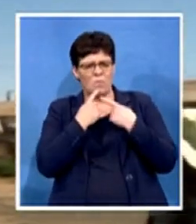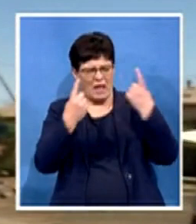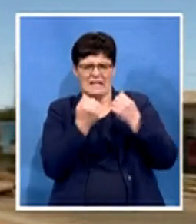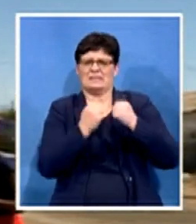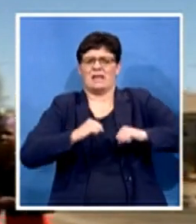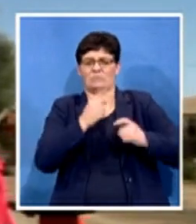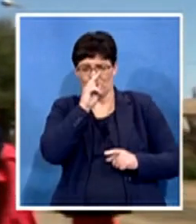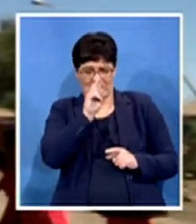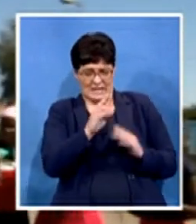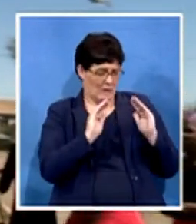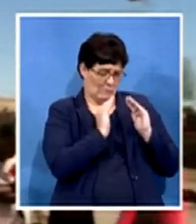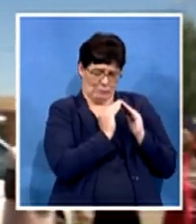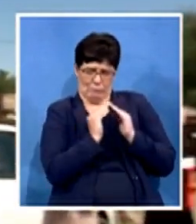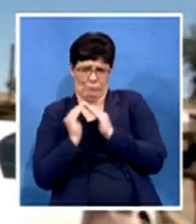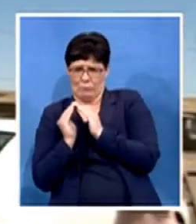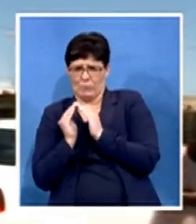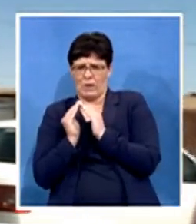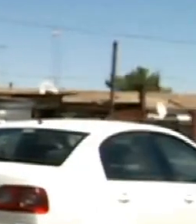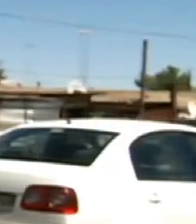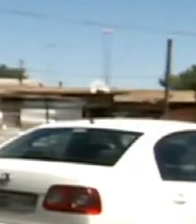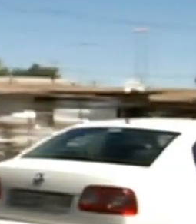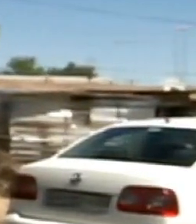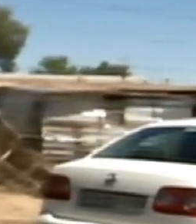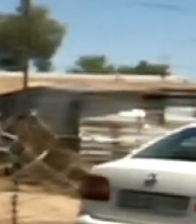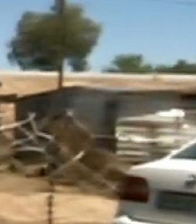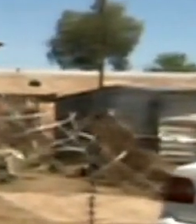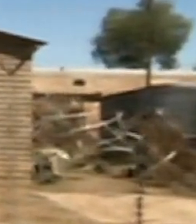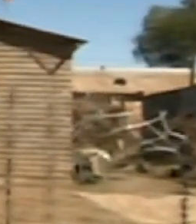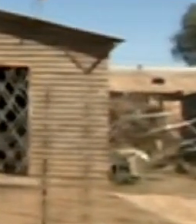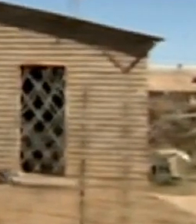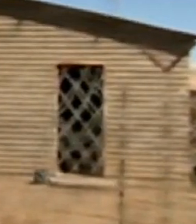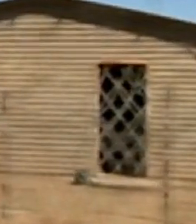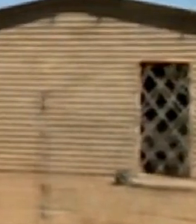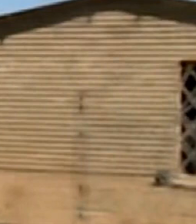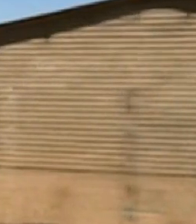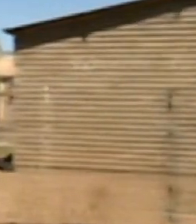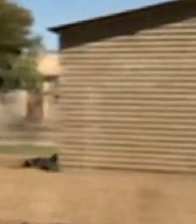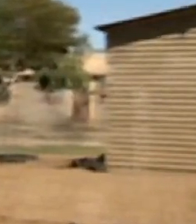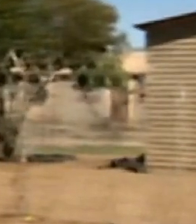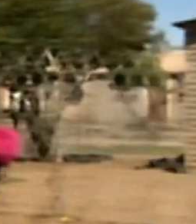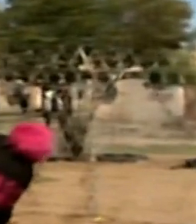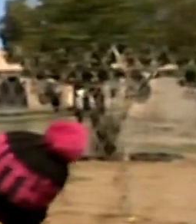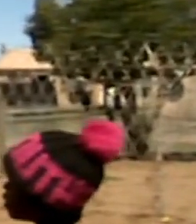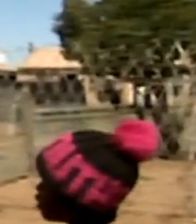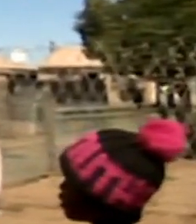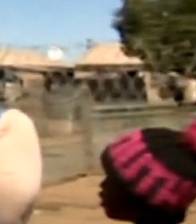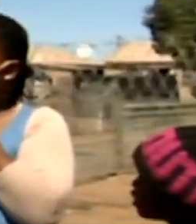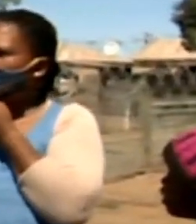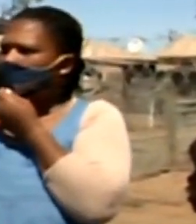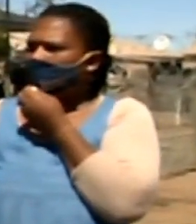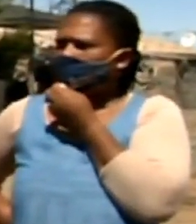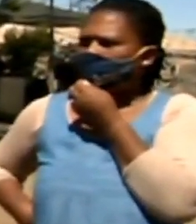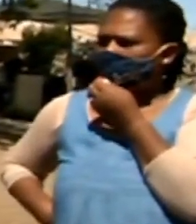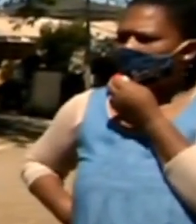very small and there's no privacy at all. And they are also complaining, of course, of the conditions all